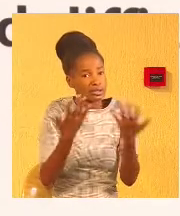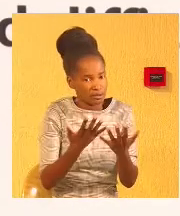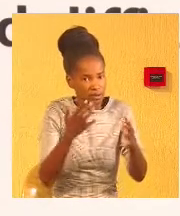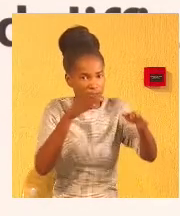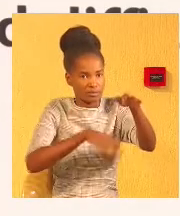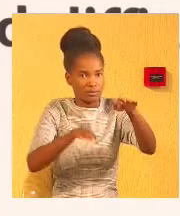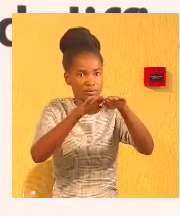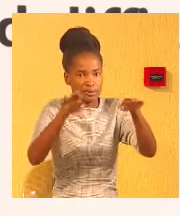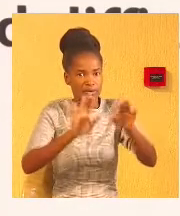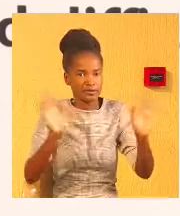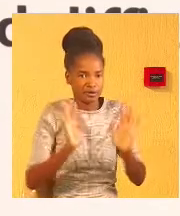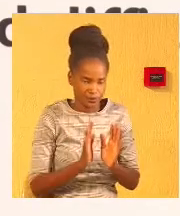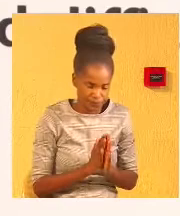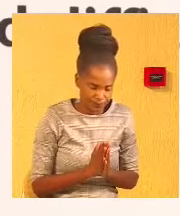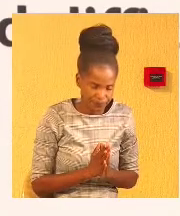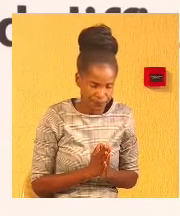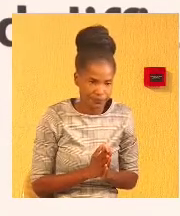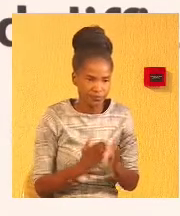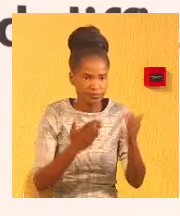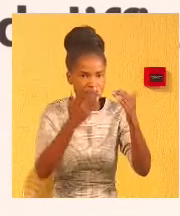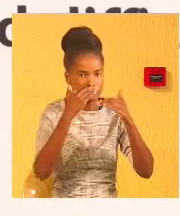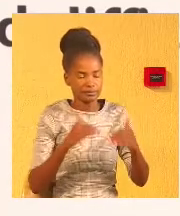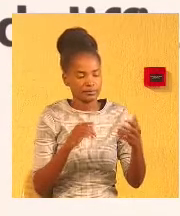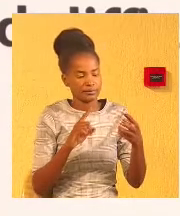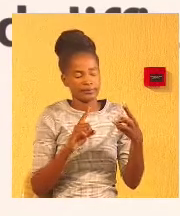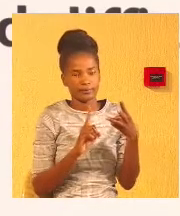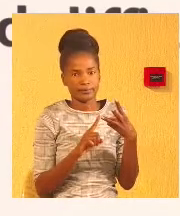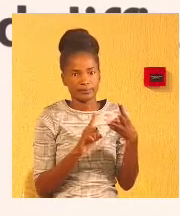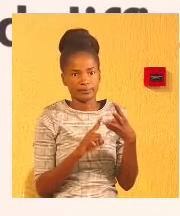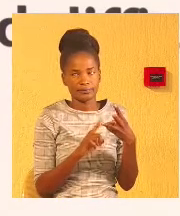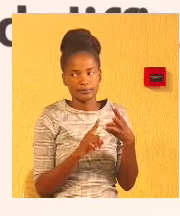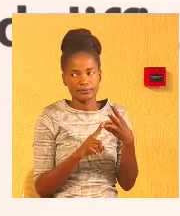All right. Coming to